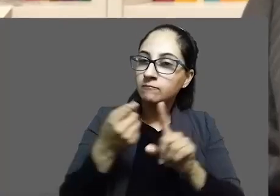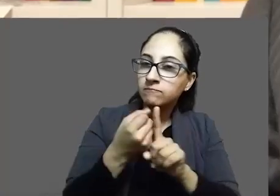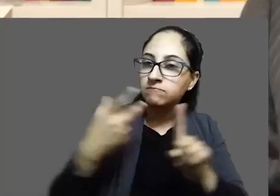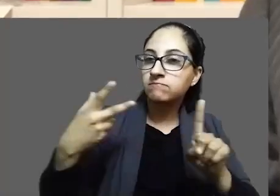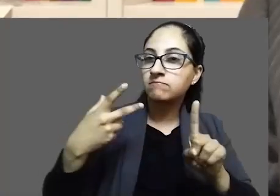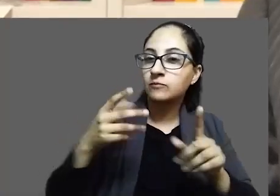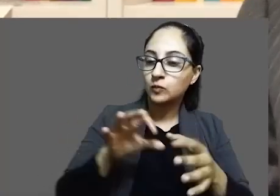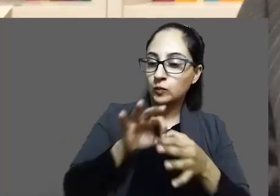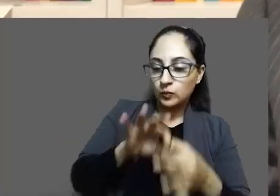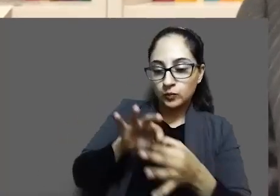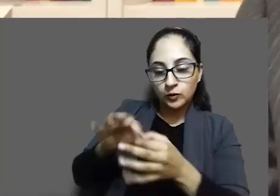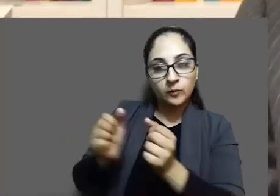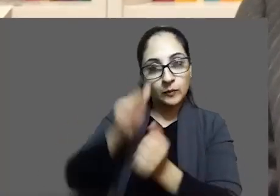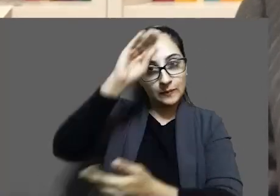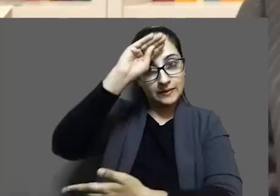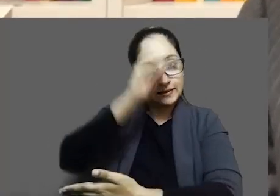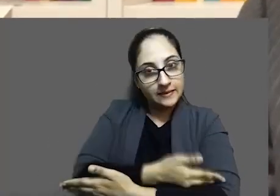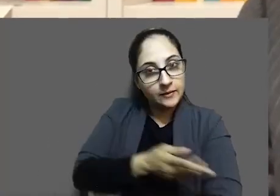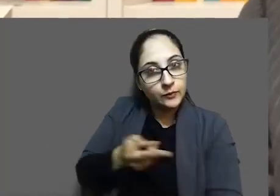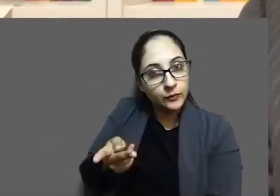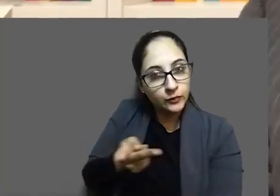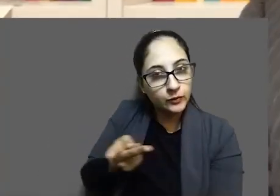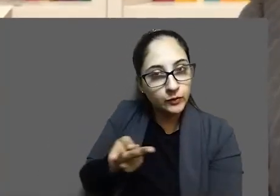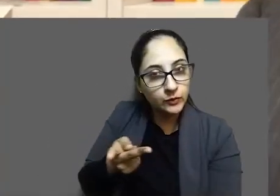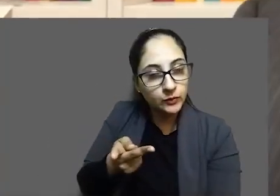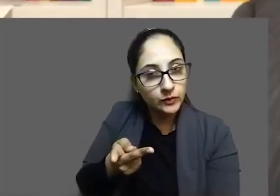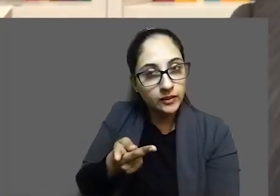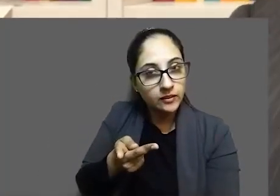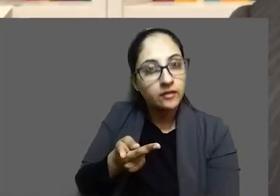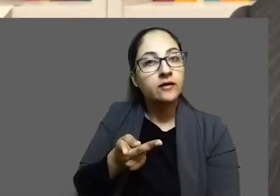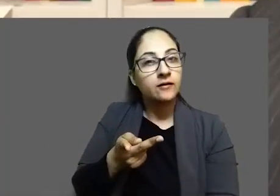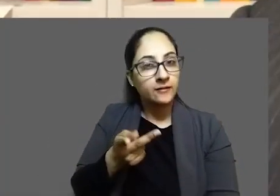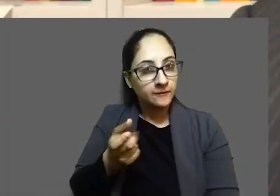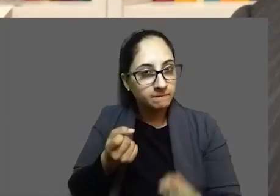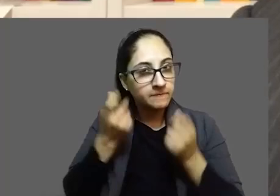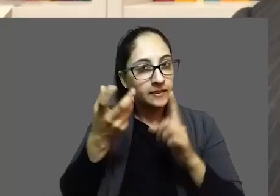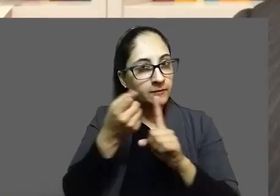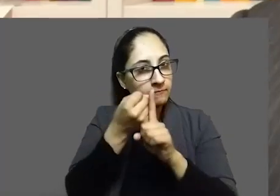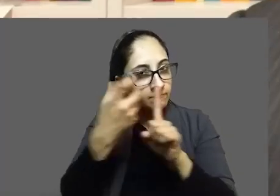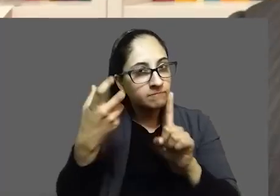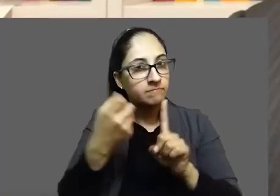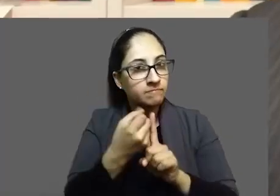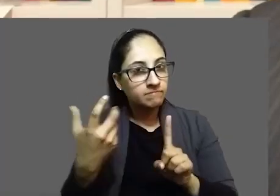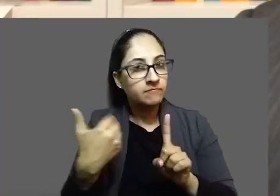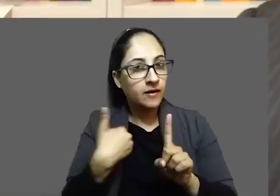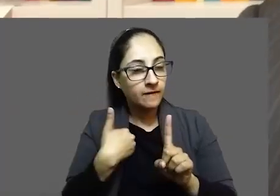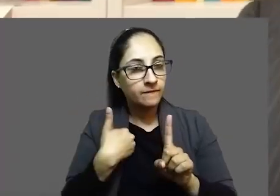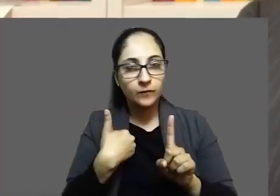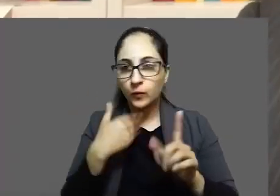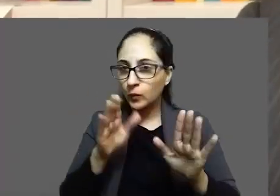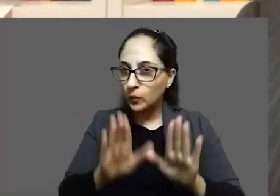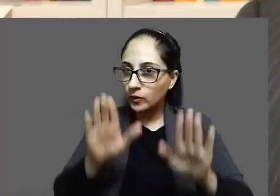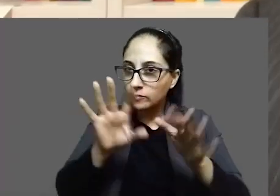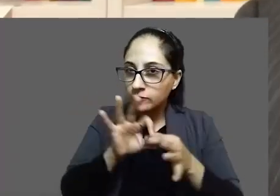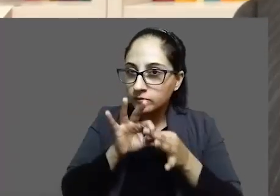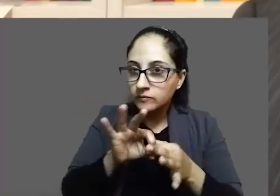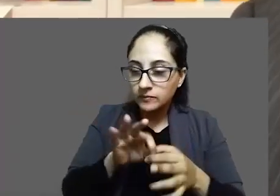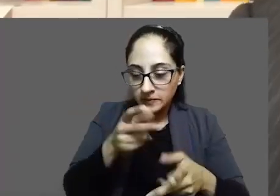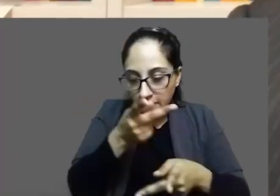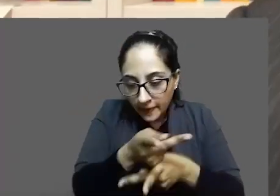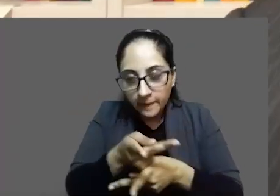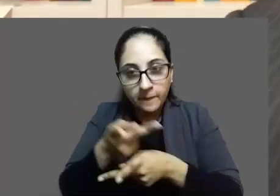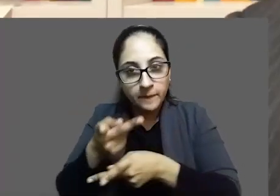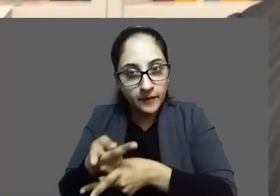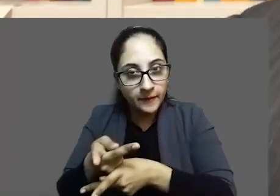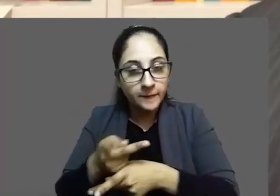to Imam Hussein alayhi salam, to Pir Hassan alayhi salam, and the